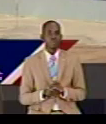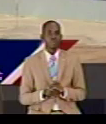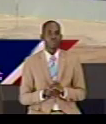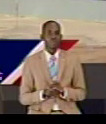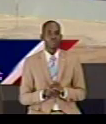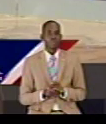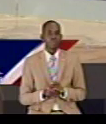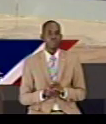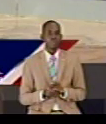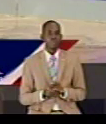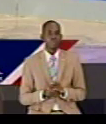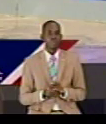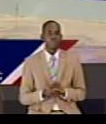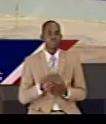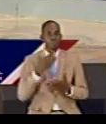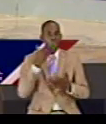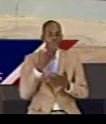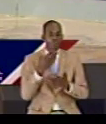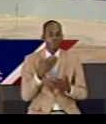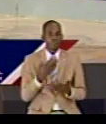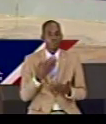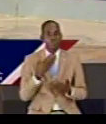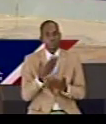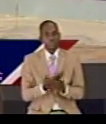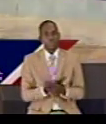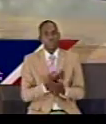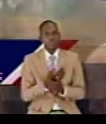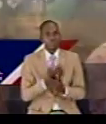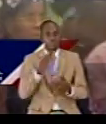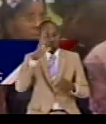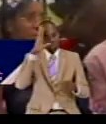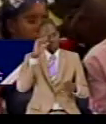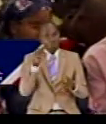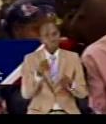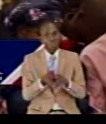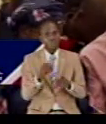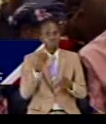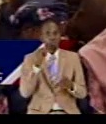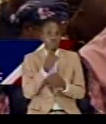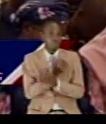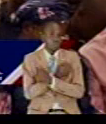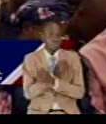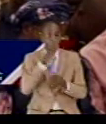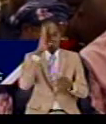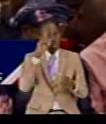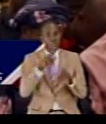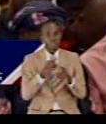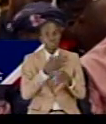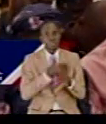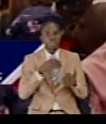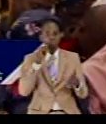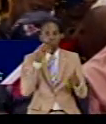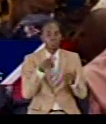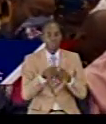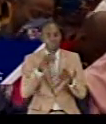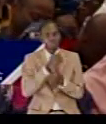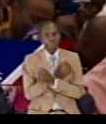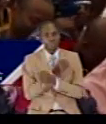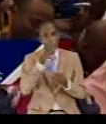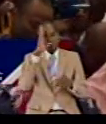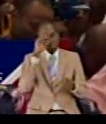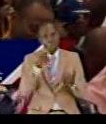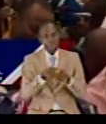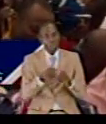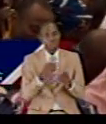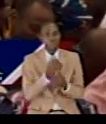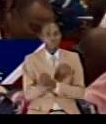Beloved, any beloved child of God here today? Beloved, beloved brother, beloved sister,